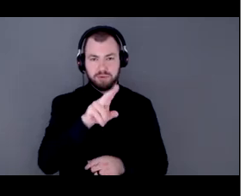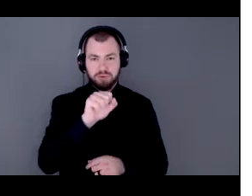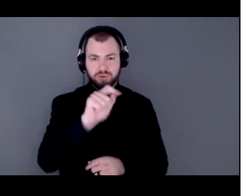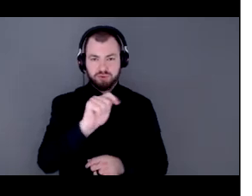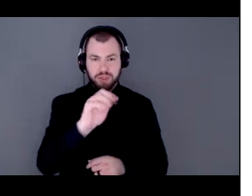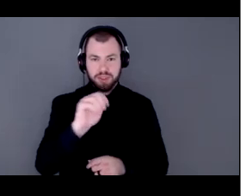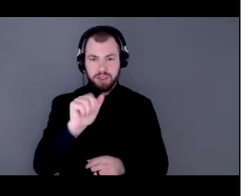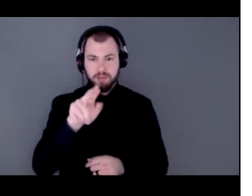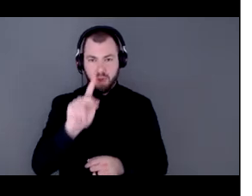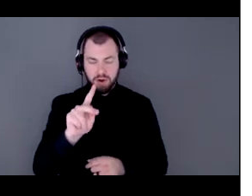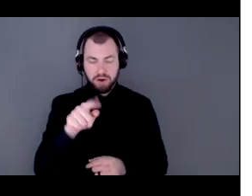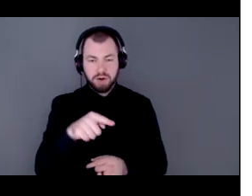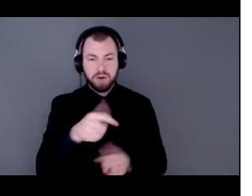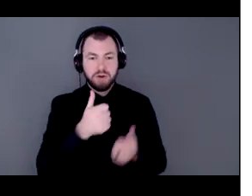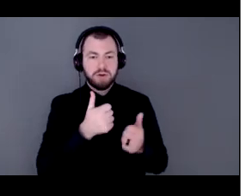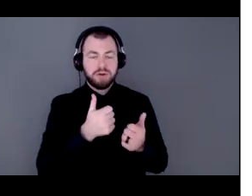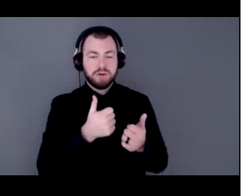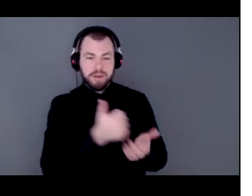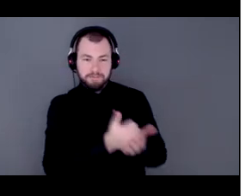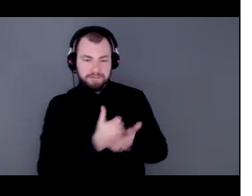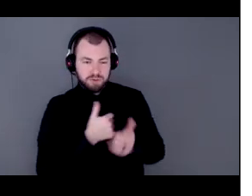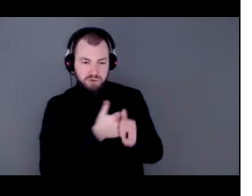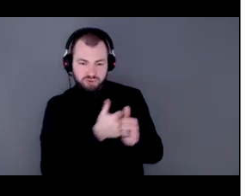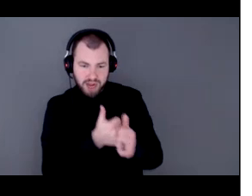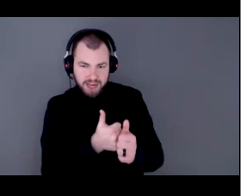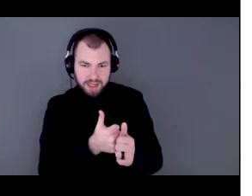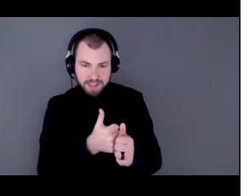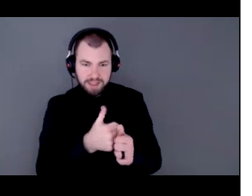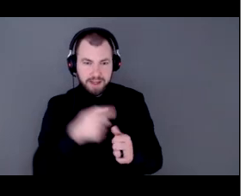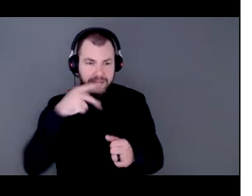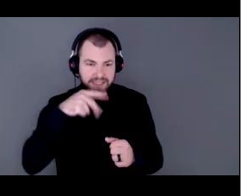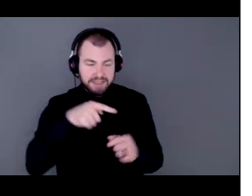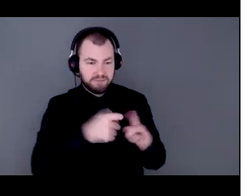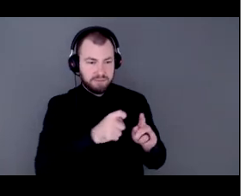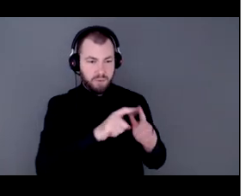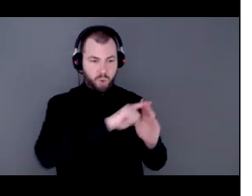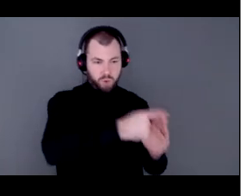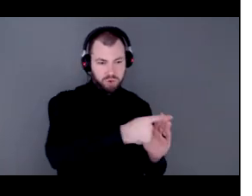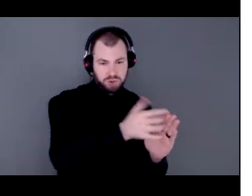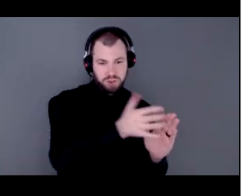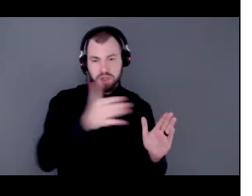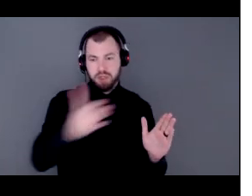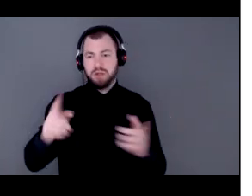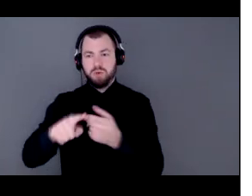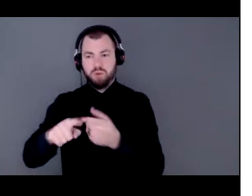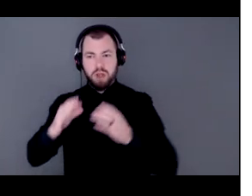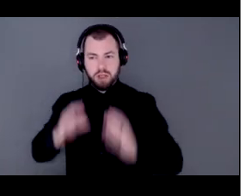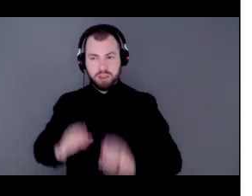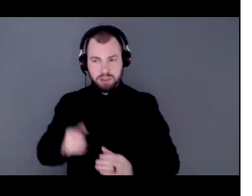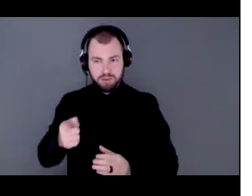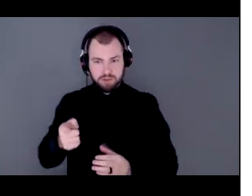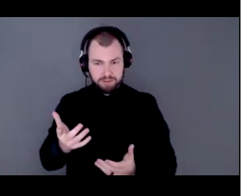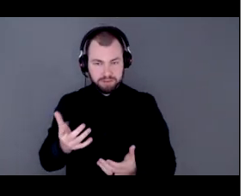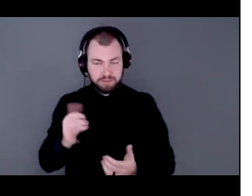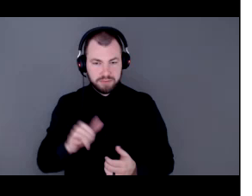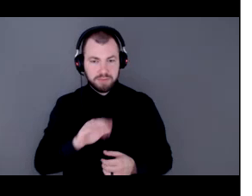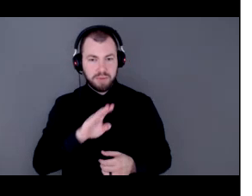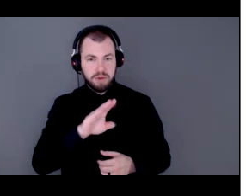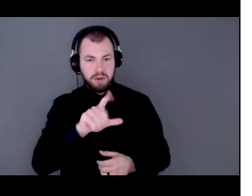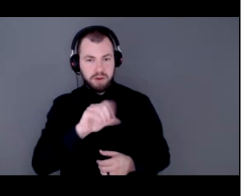start tracking our plastic from origin all the way to the customer. And so this is a blockchain-based system